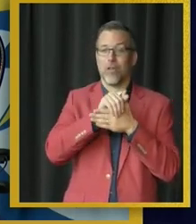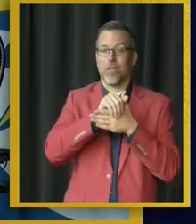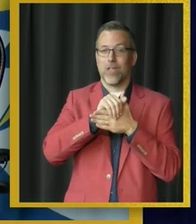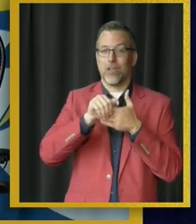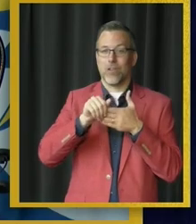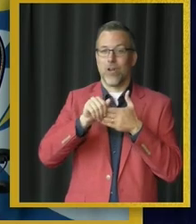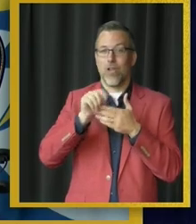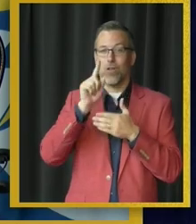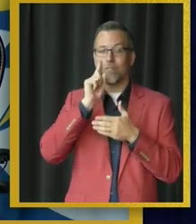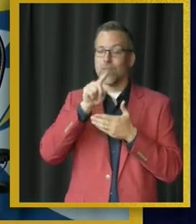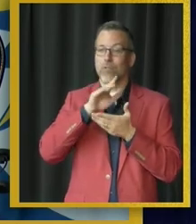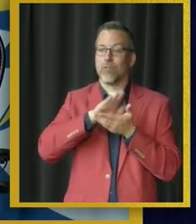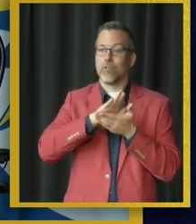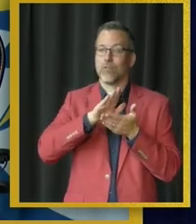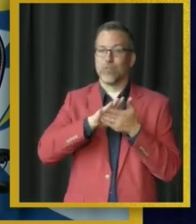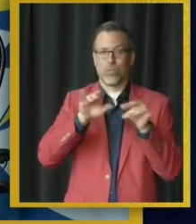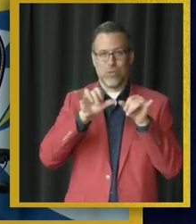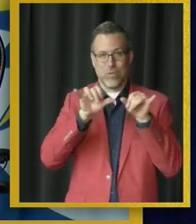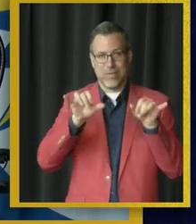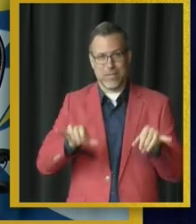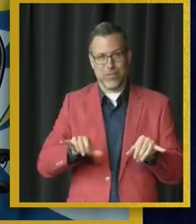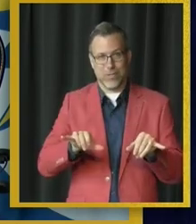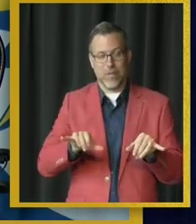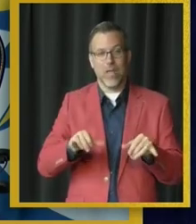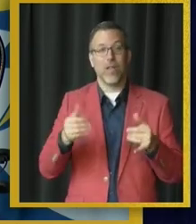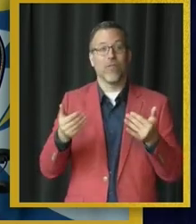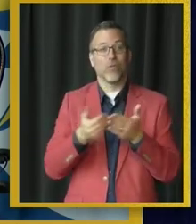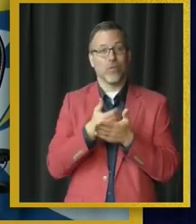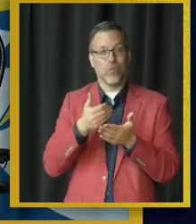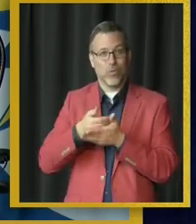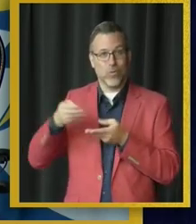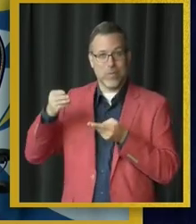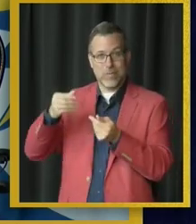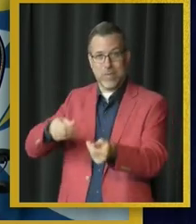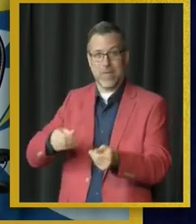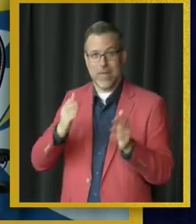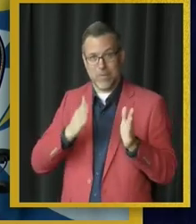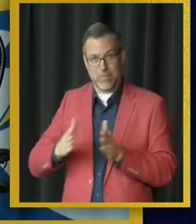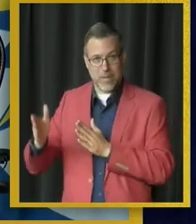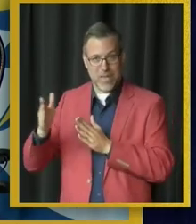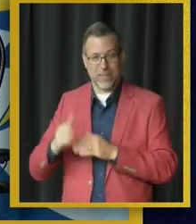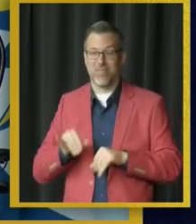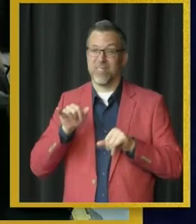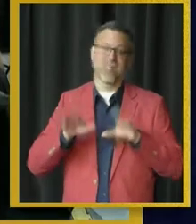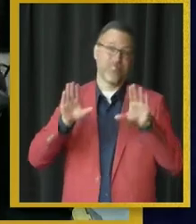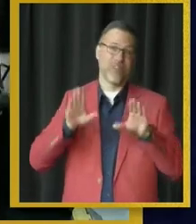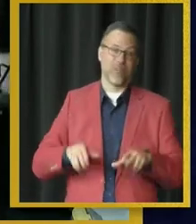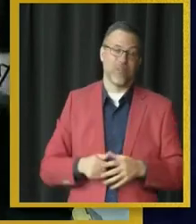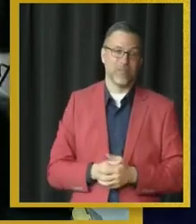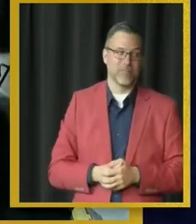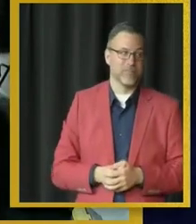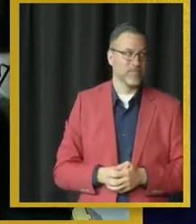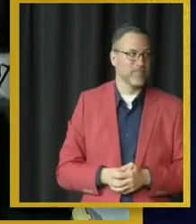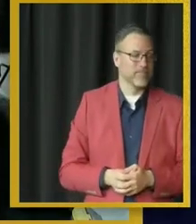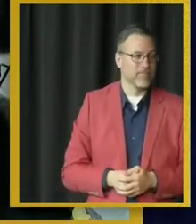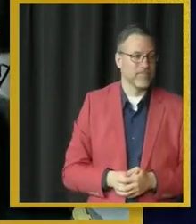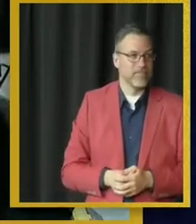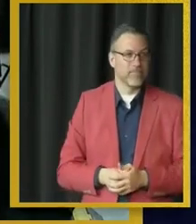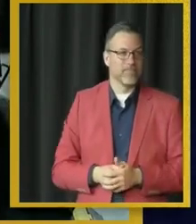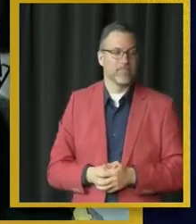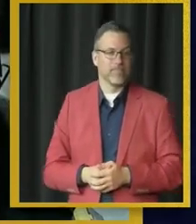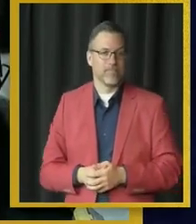our school system in new recurring spending. Incredible. And that